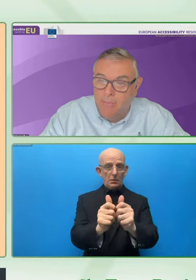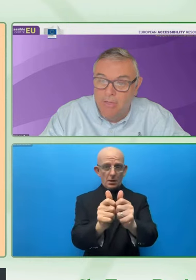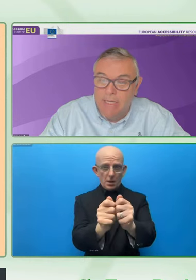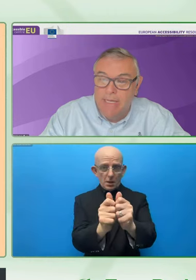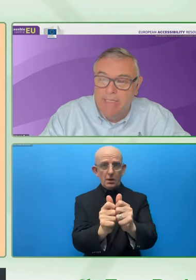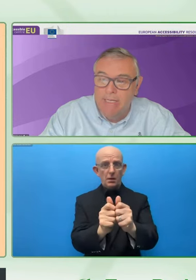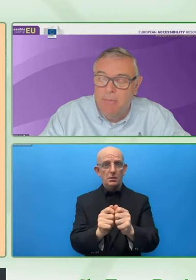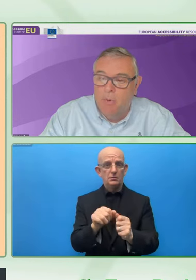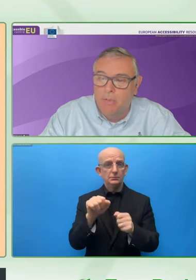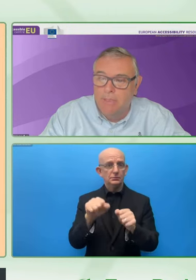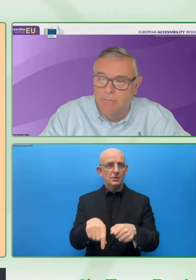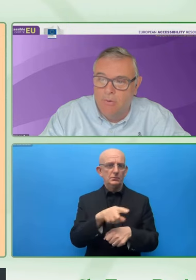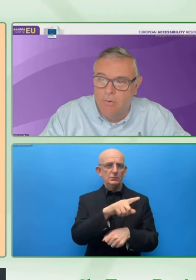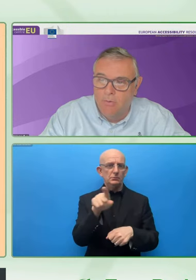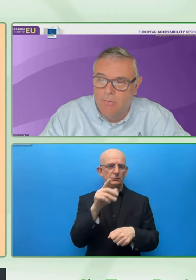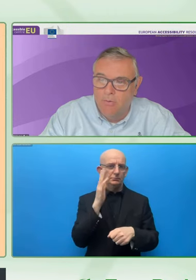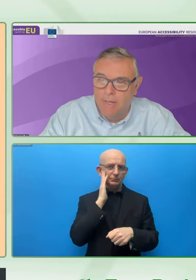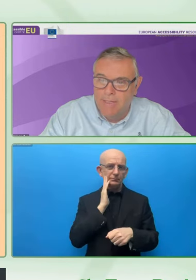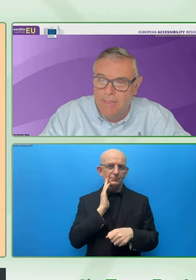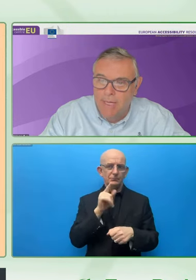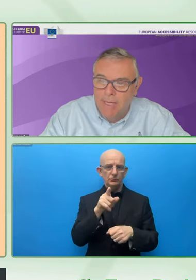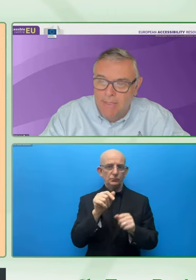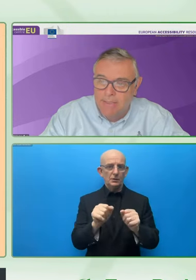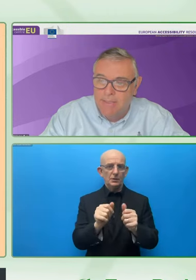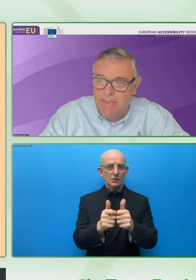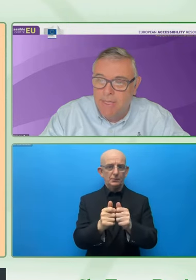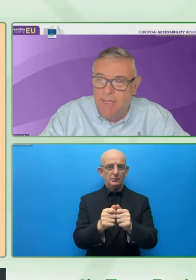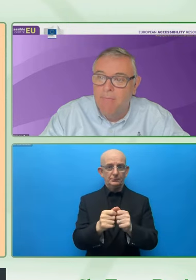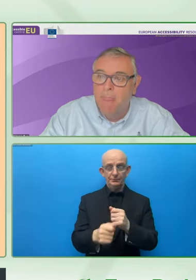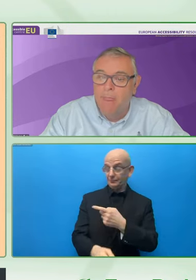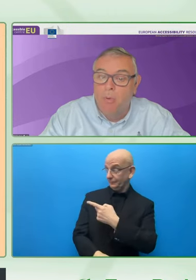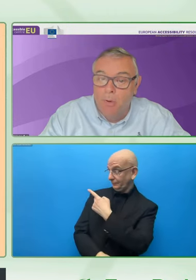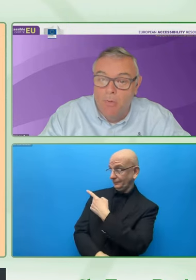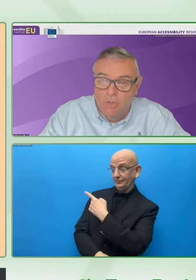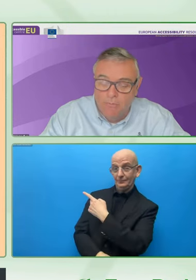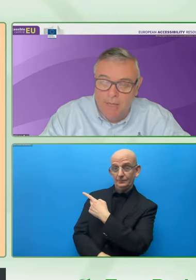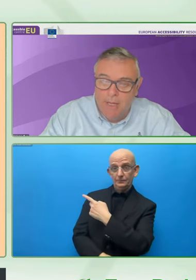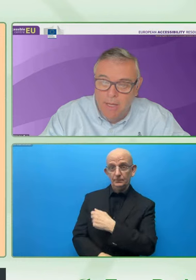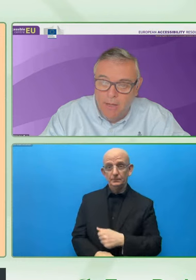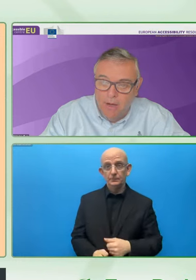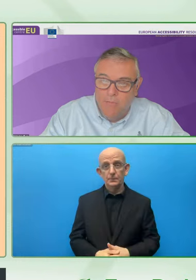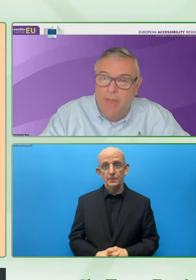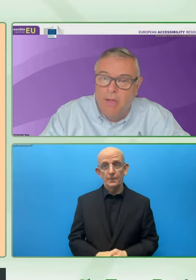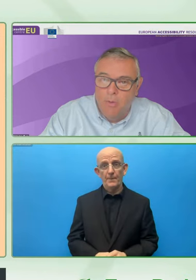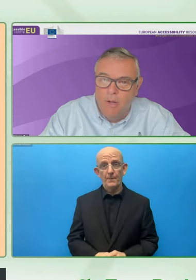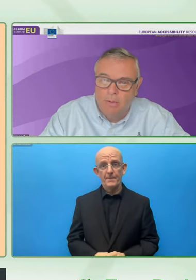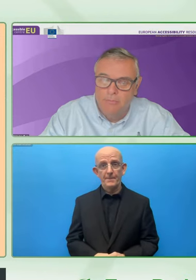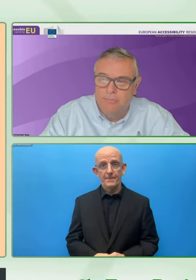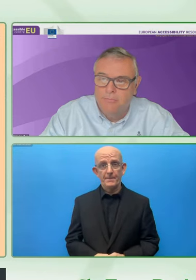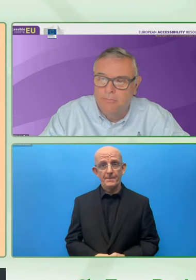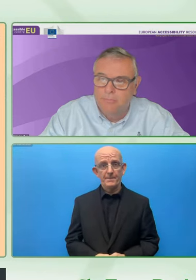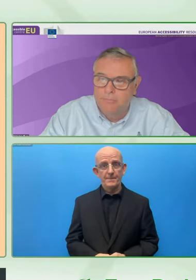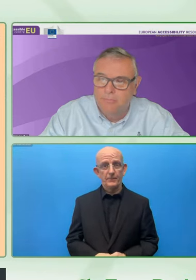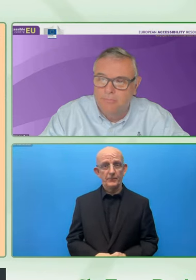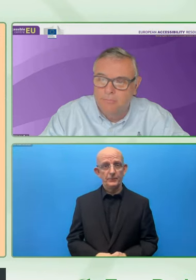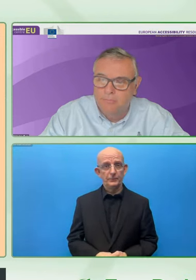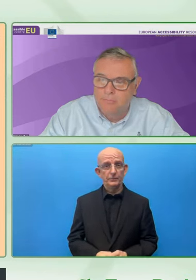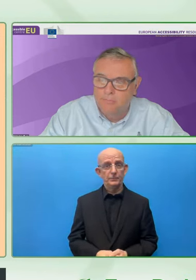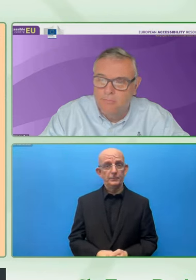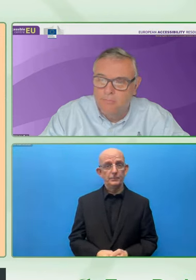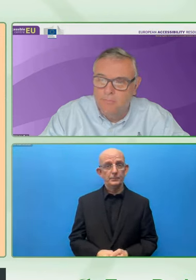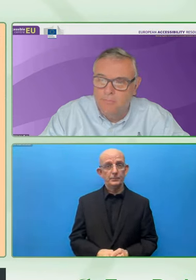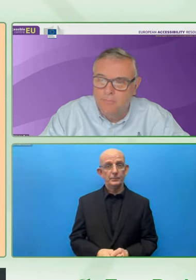in there, because it's important for us. This is the purpose of the QR.